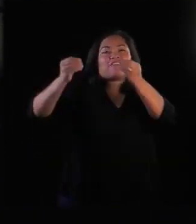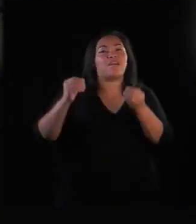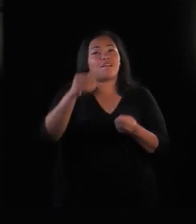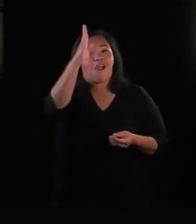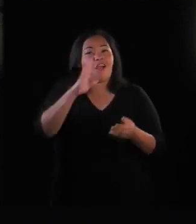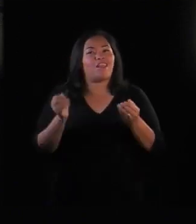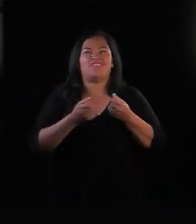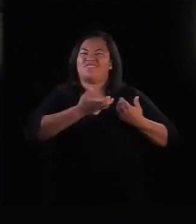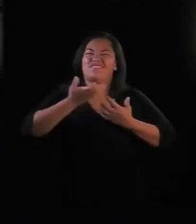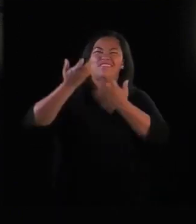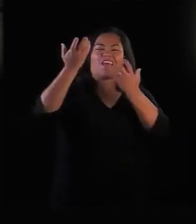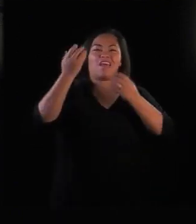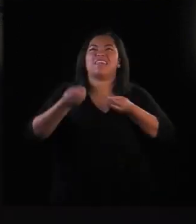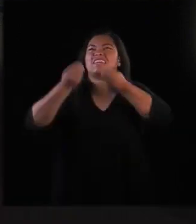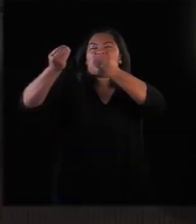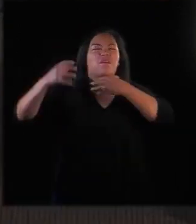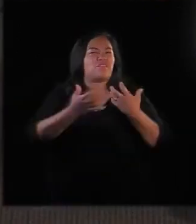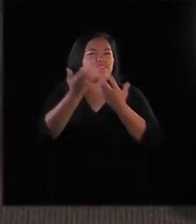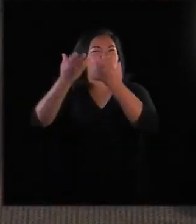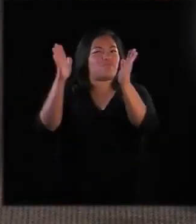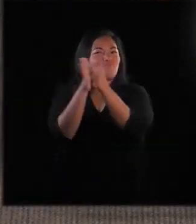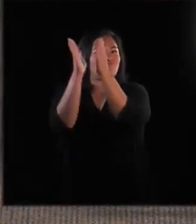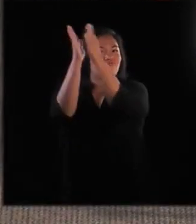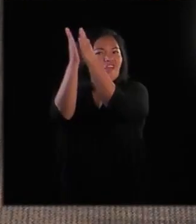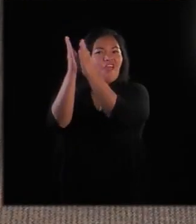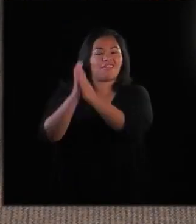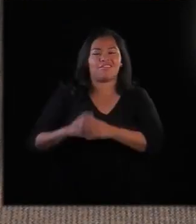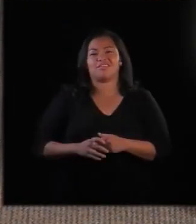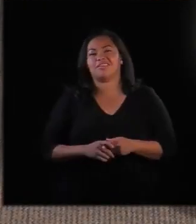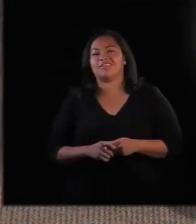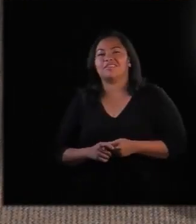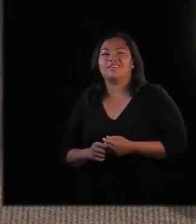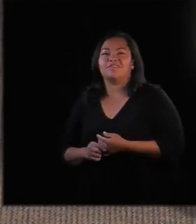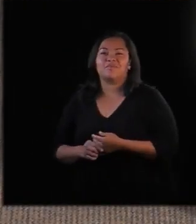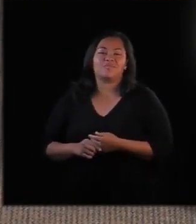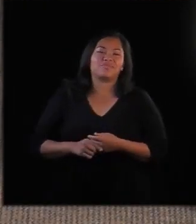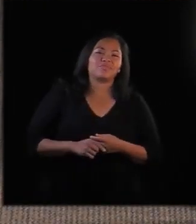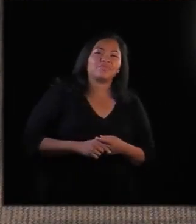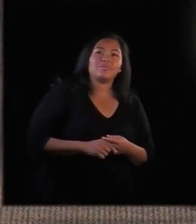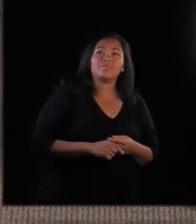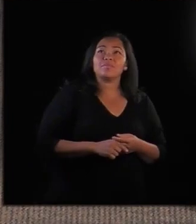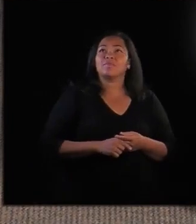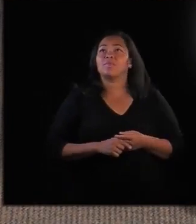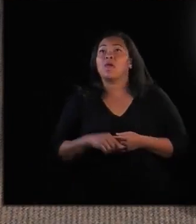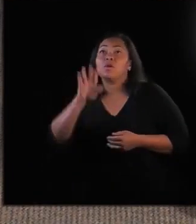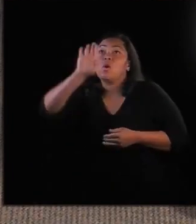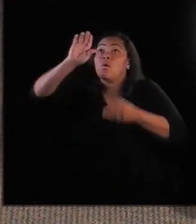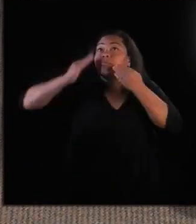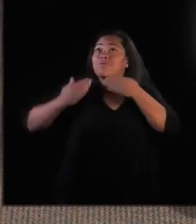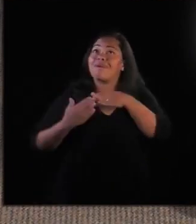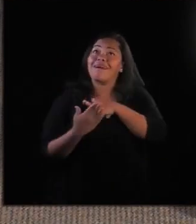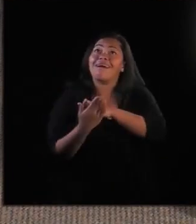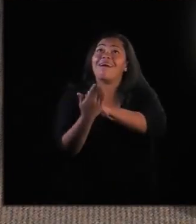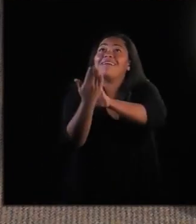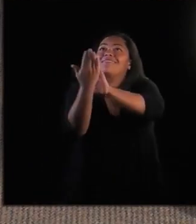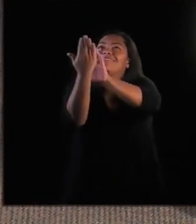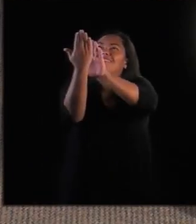God a shout. Give God a shout of praise. Your